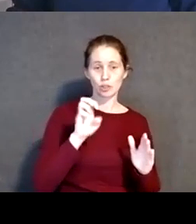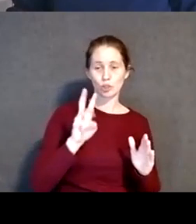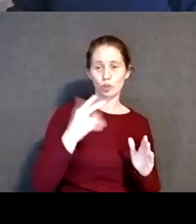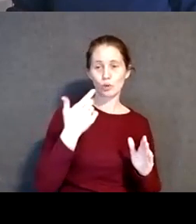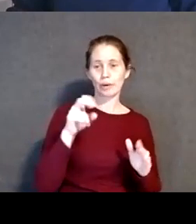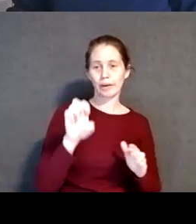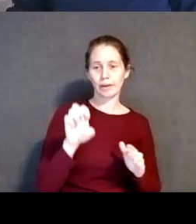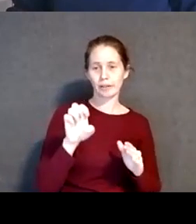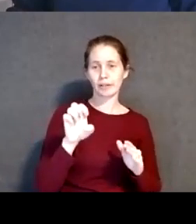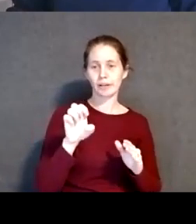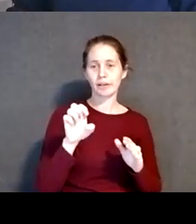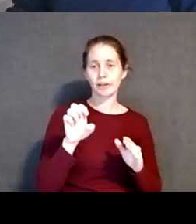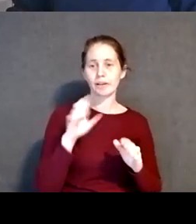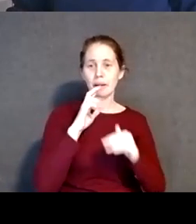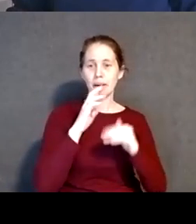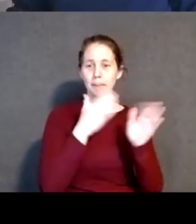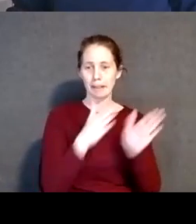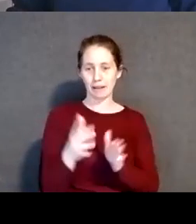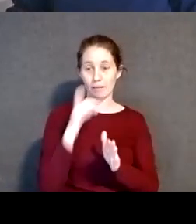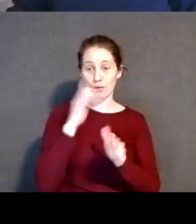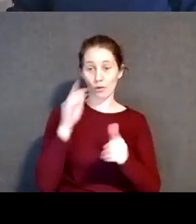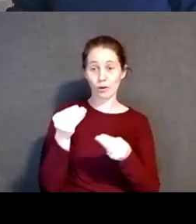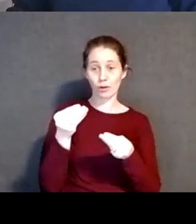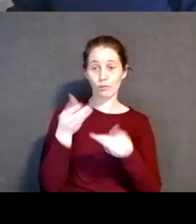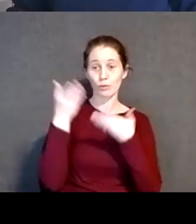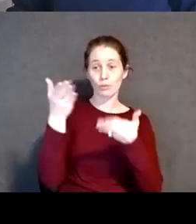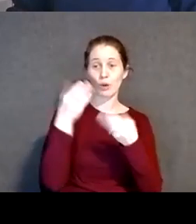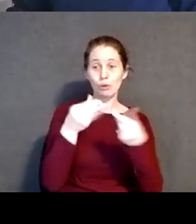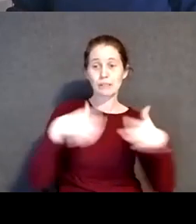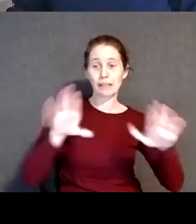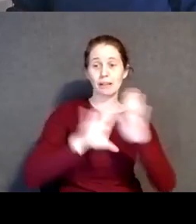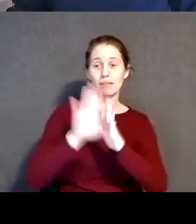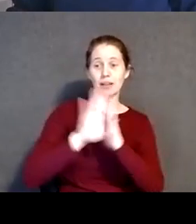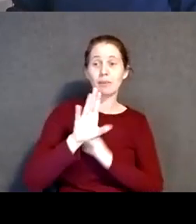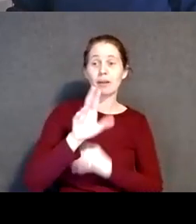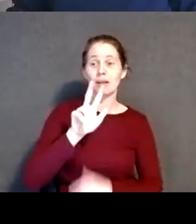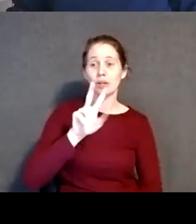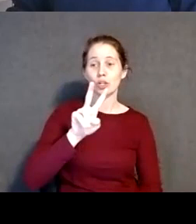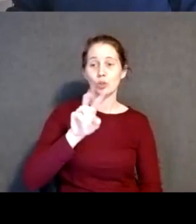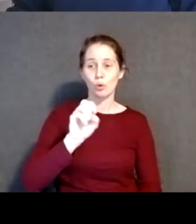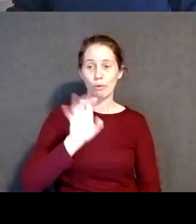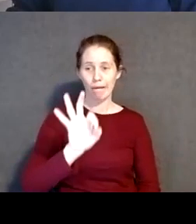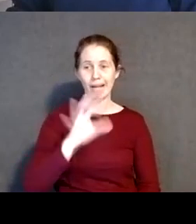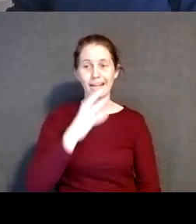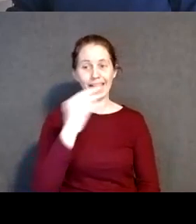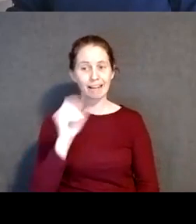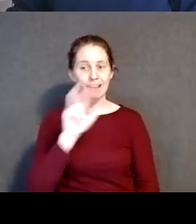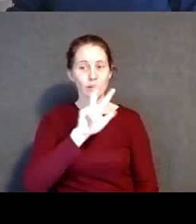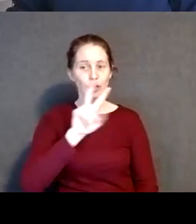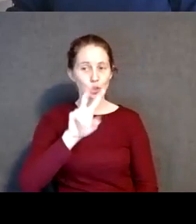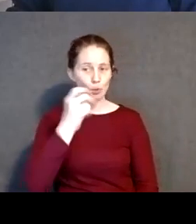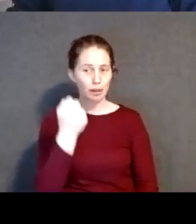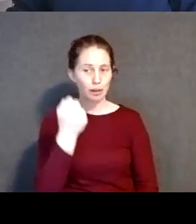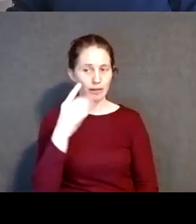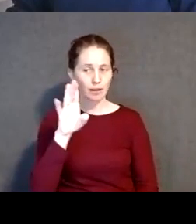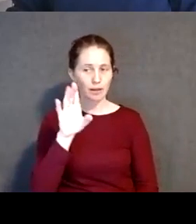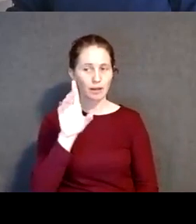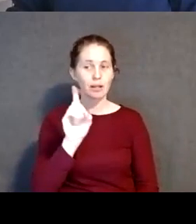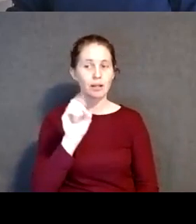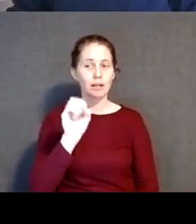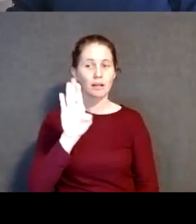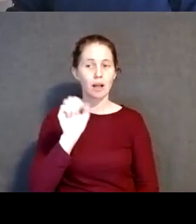facilities plan for proposed land development located at 3209 and 3211 Dobson